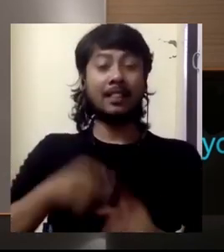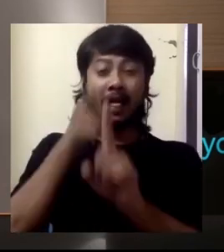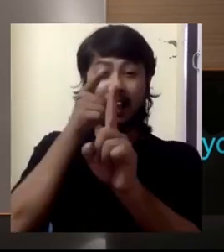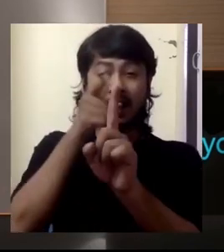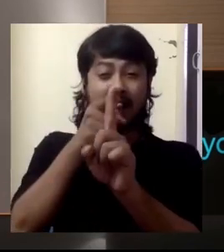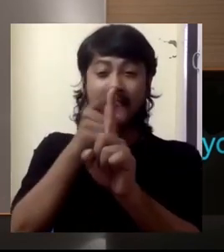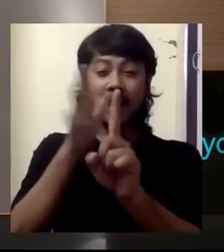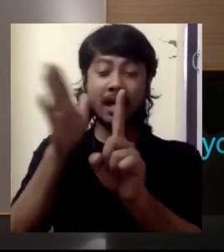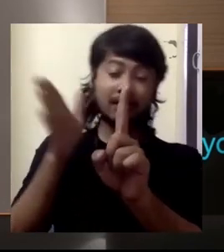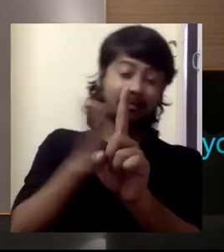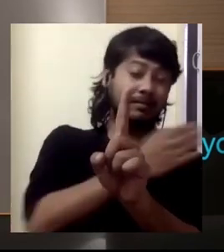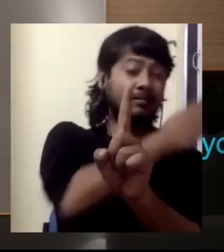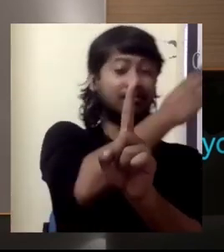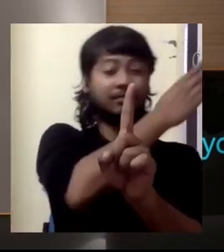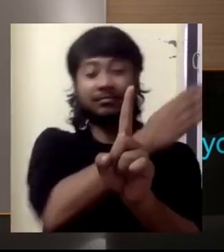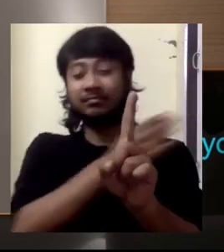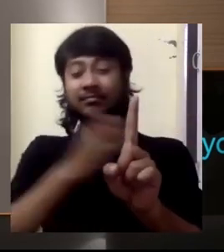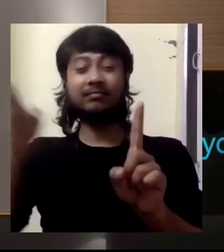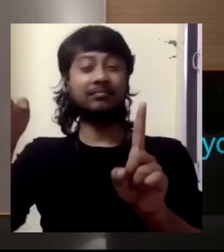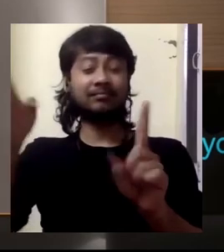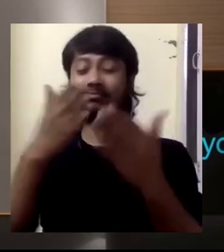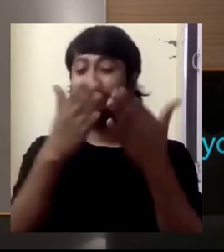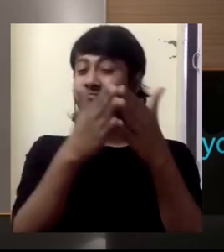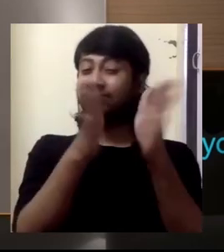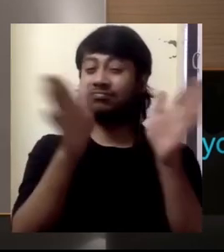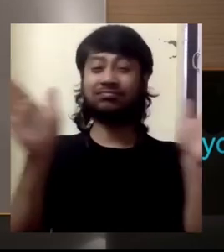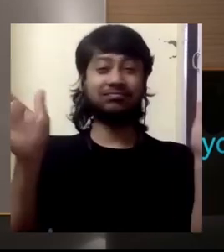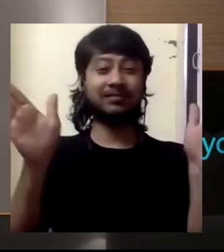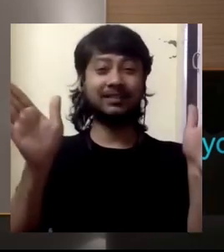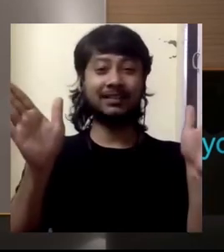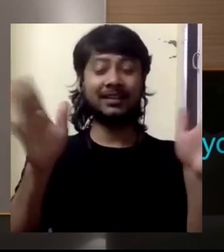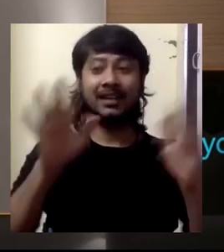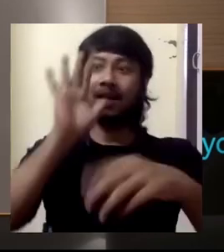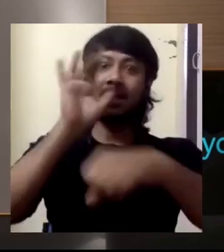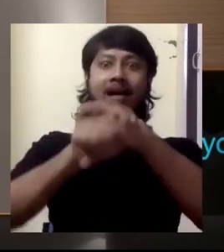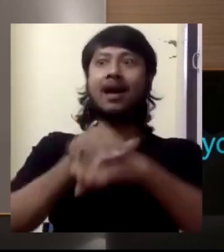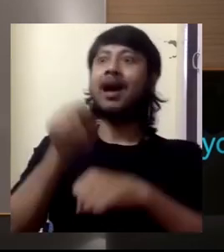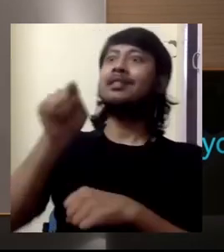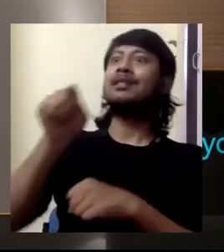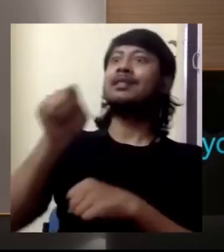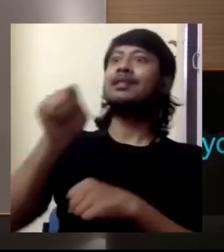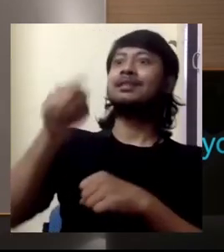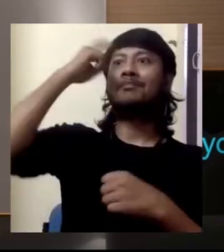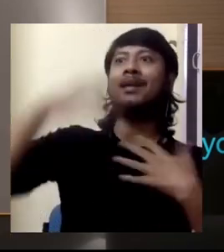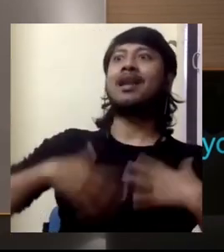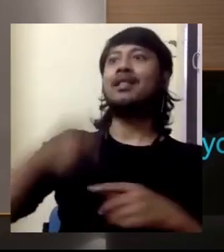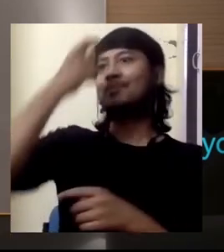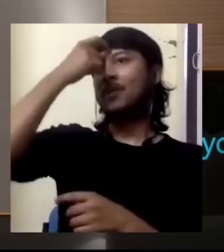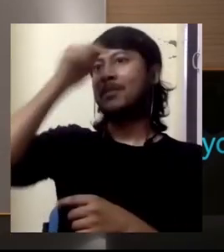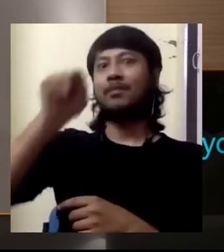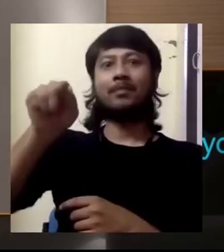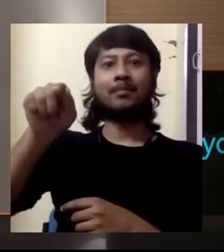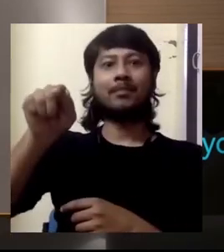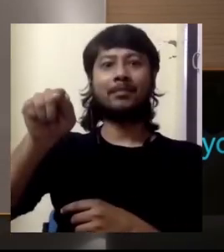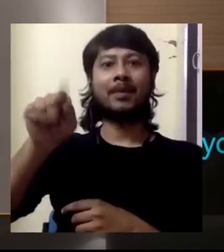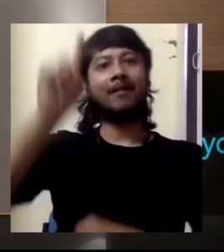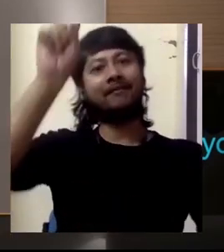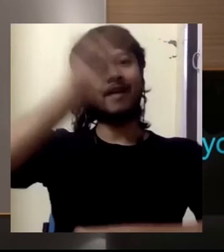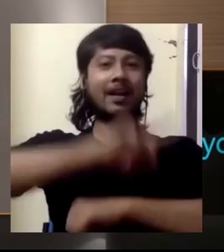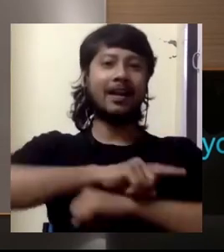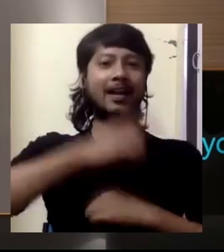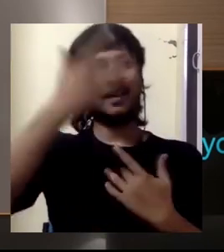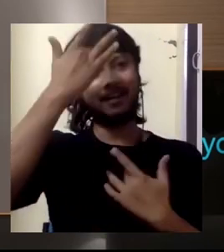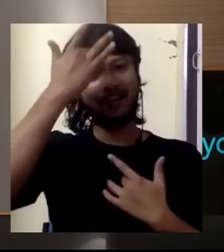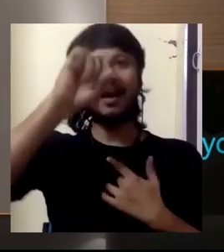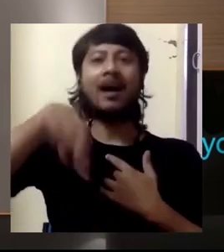a day or a night. It is not black or white. It's not that one day we're ill and one day we're not, right? So